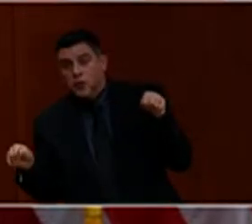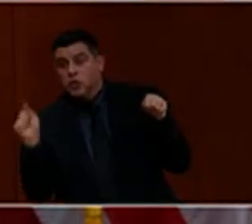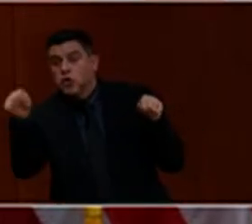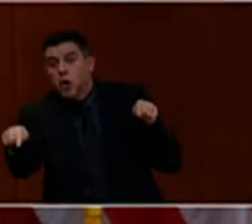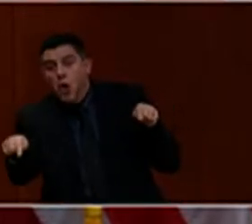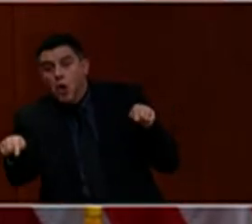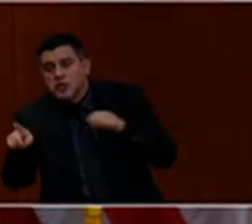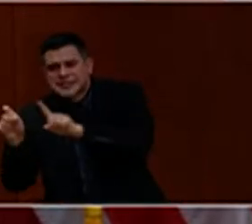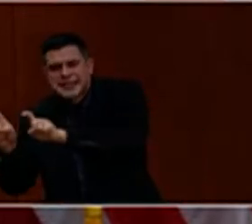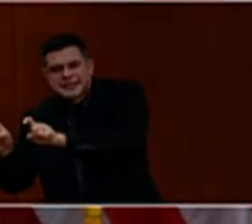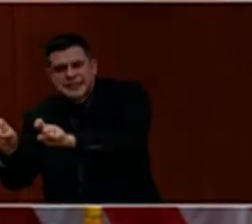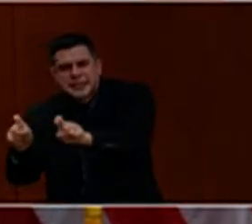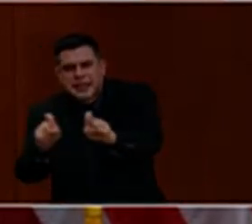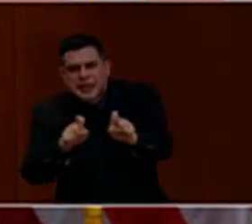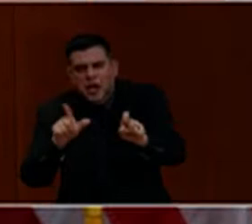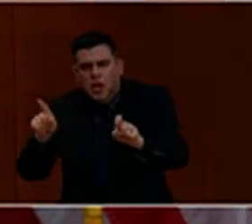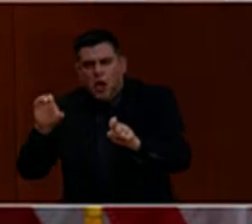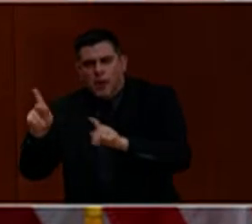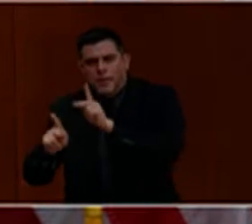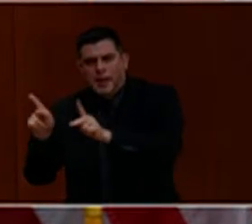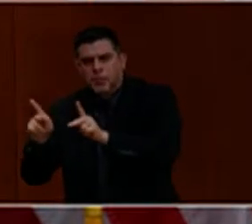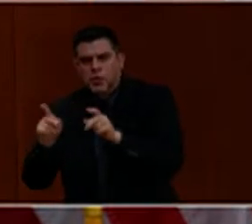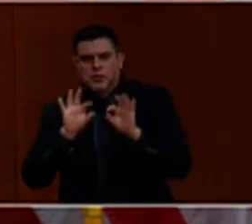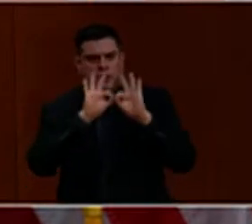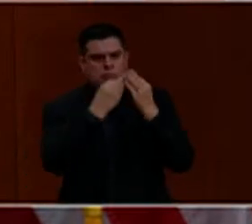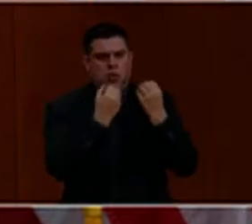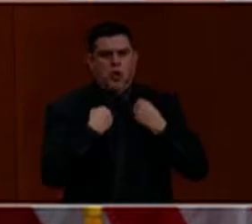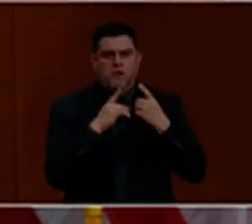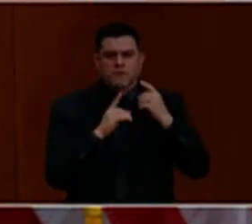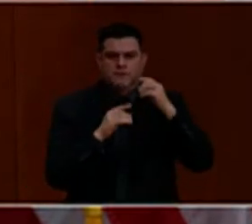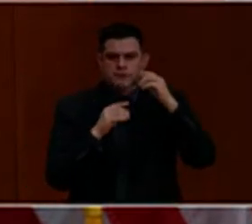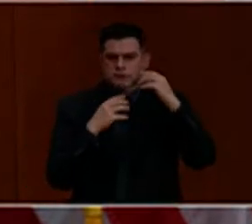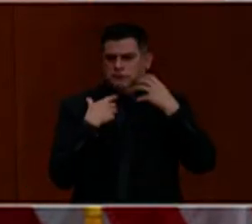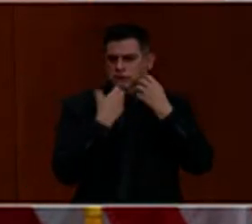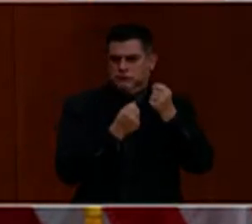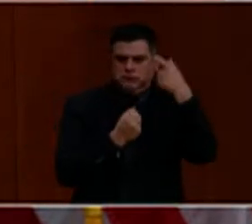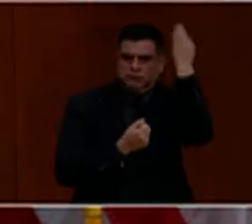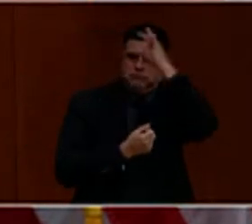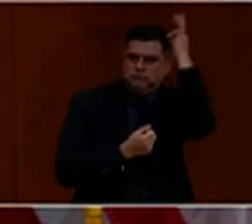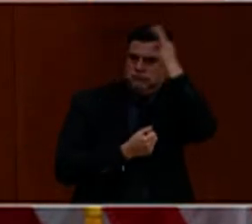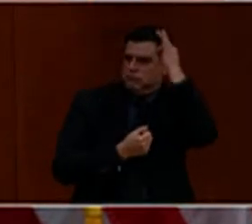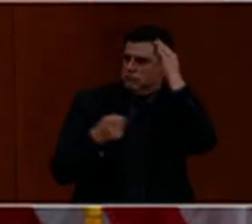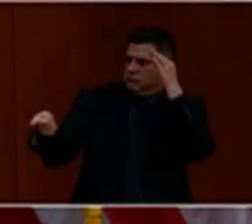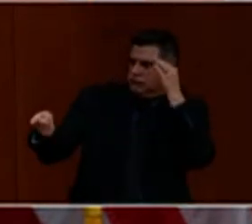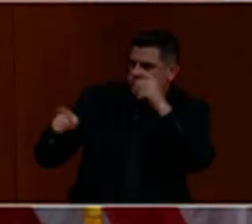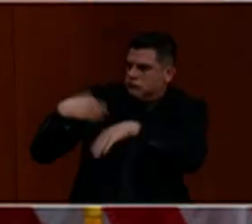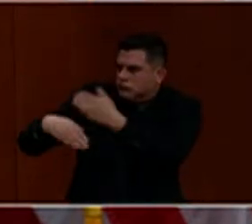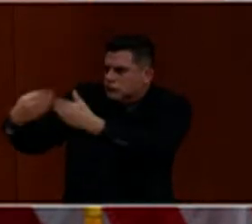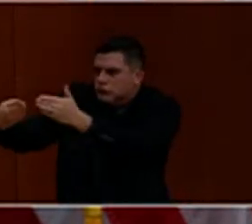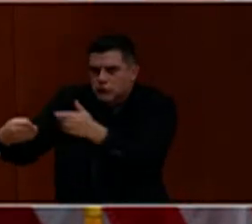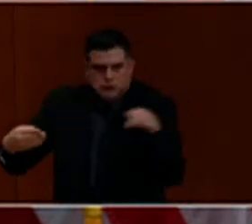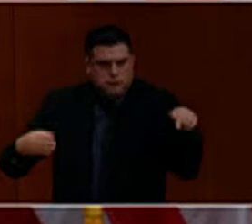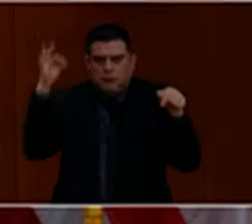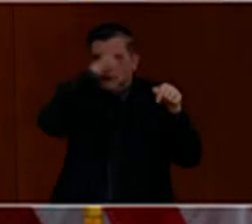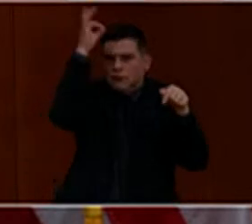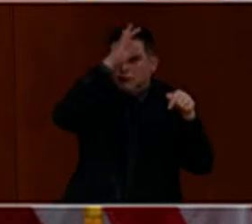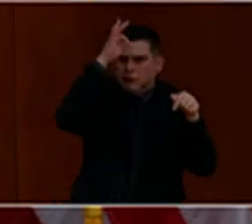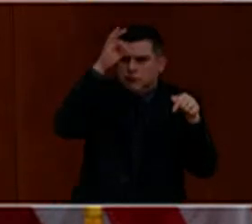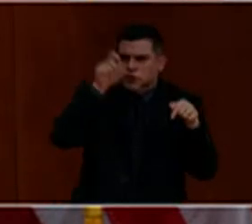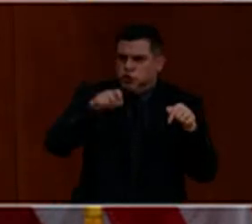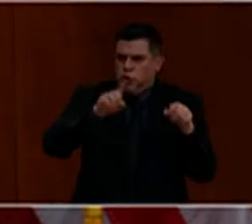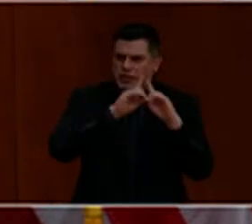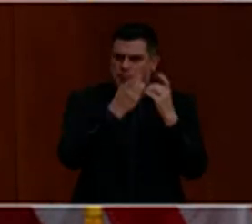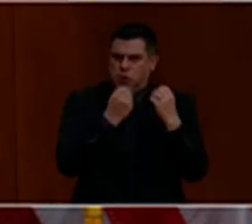system. So, but there needs to be some consequences for that, because I think skewing data by letting